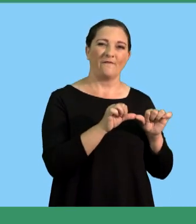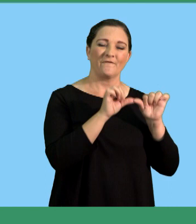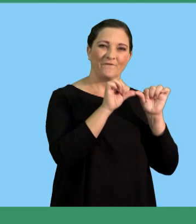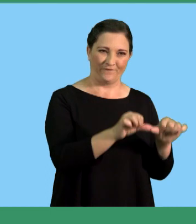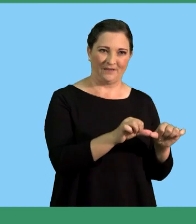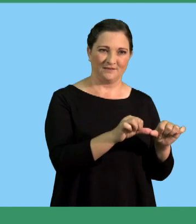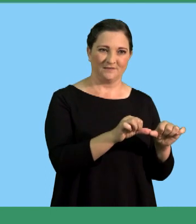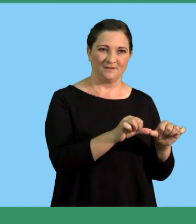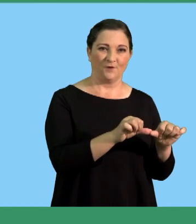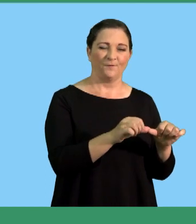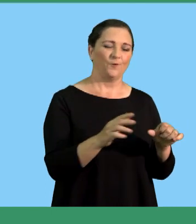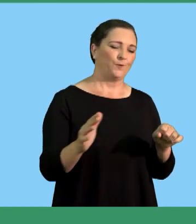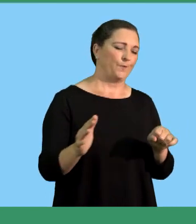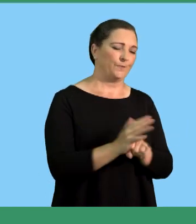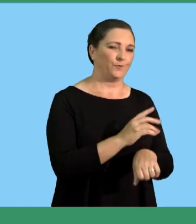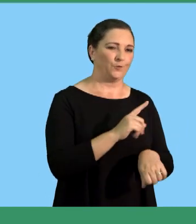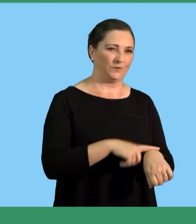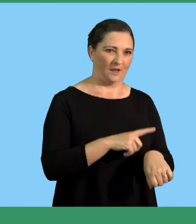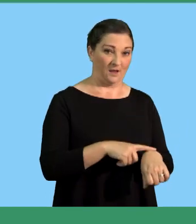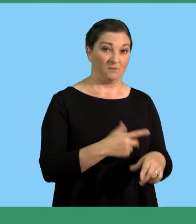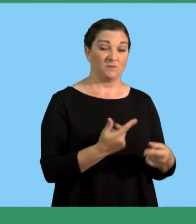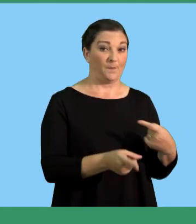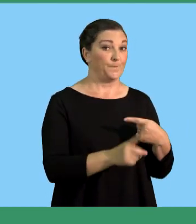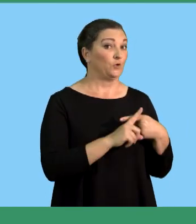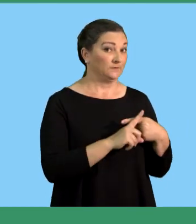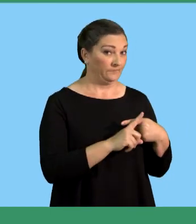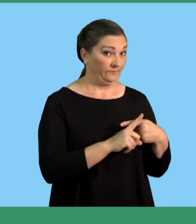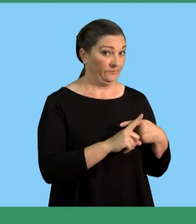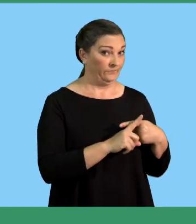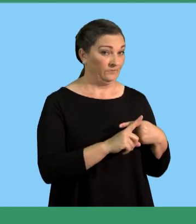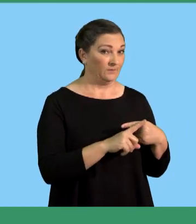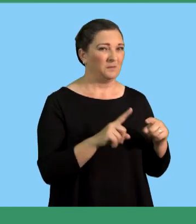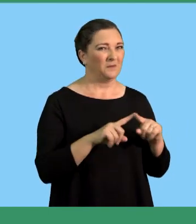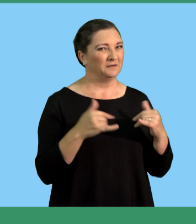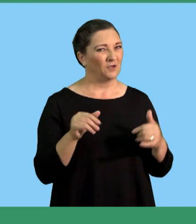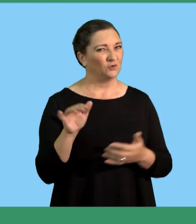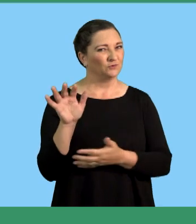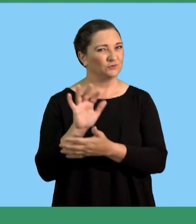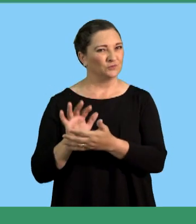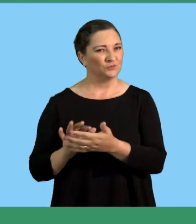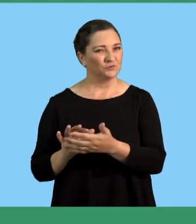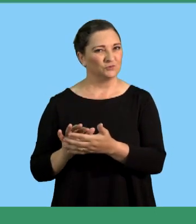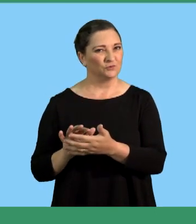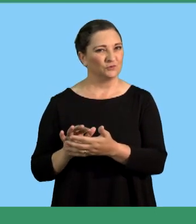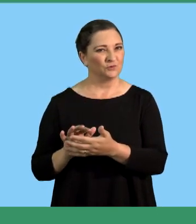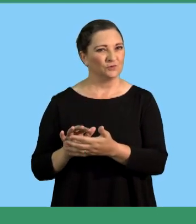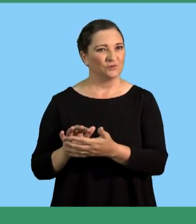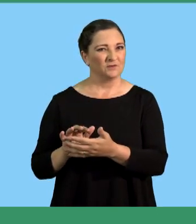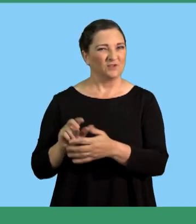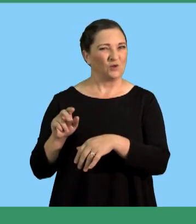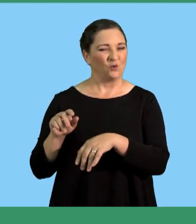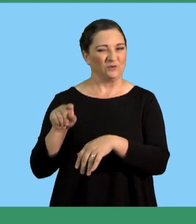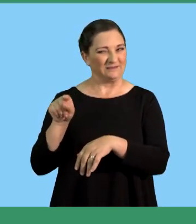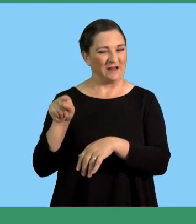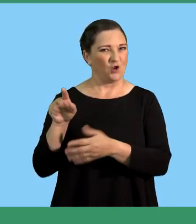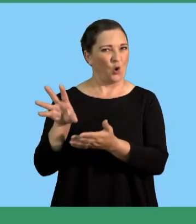the whole investment period. That's one positive. But remember, it was on the scenario, so you should not repeat what was